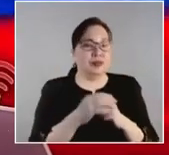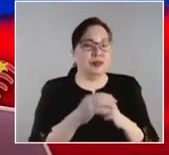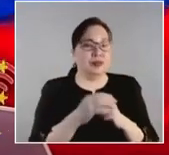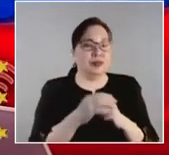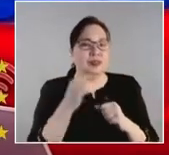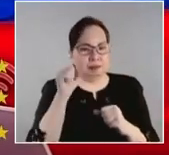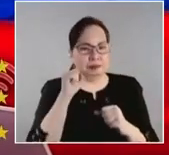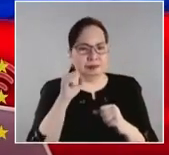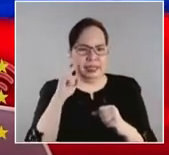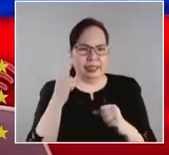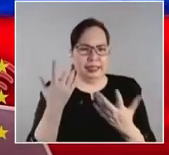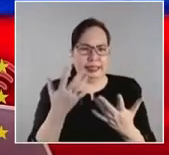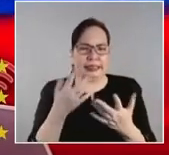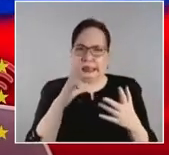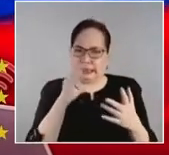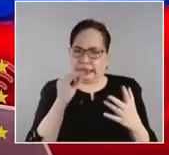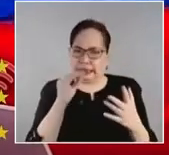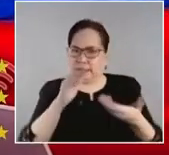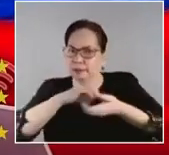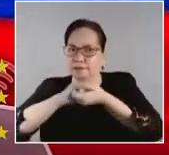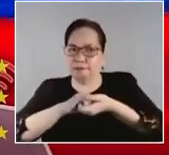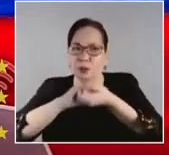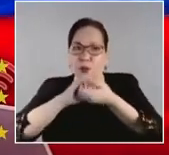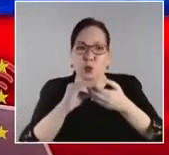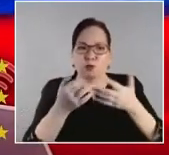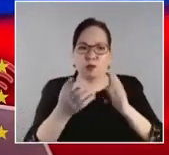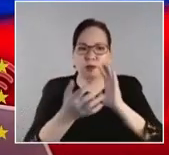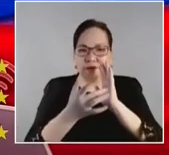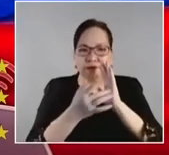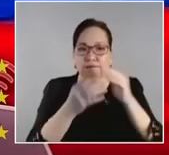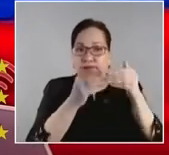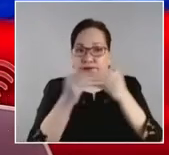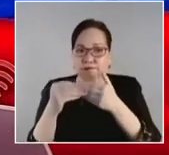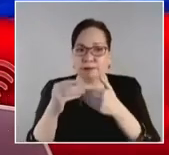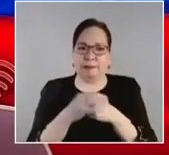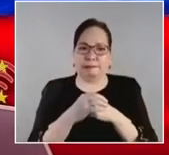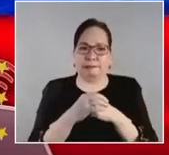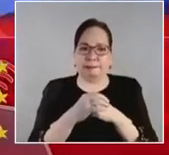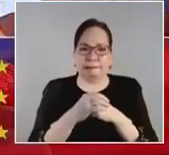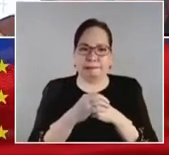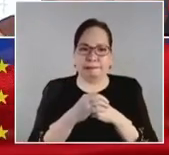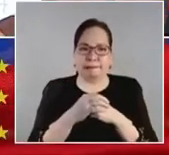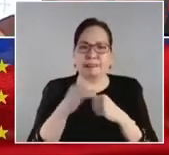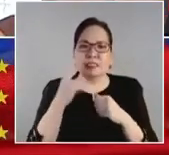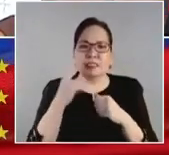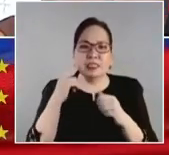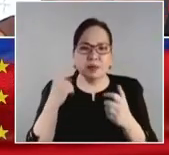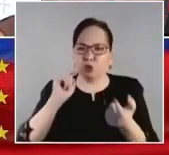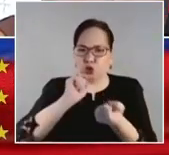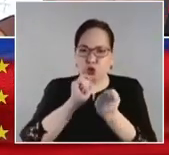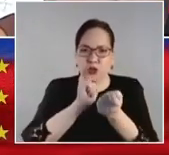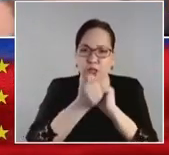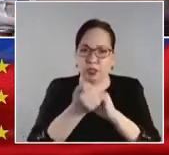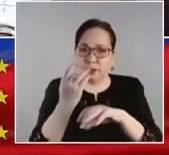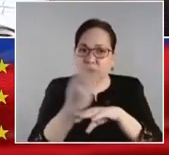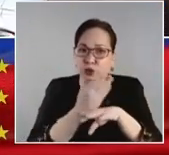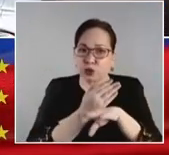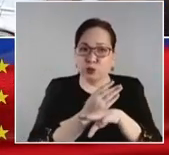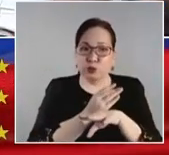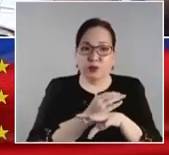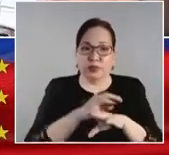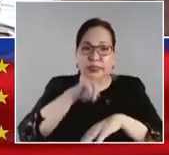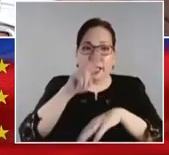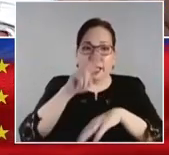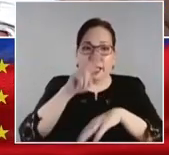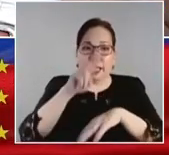No, we have to effect some changes in, you know, in the national policy as far as